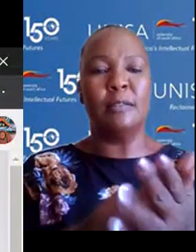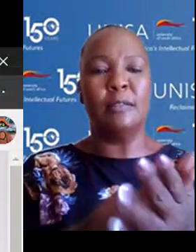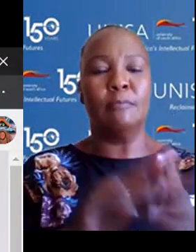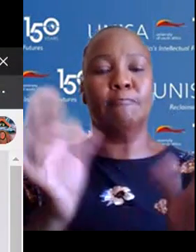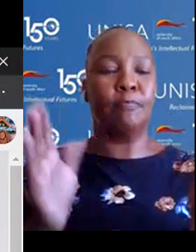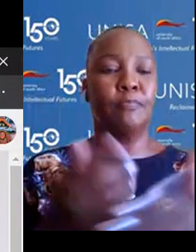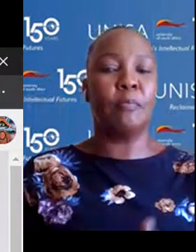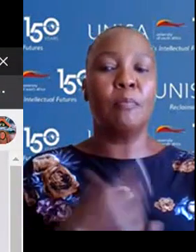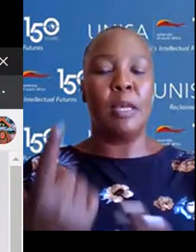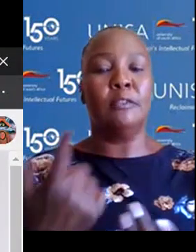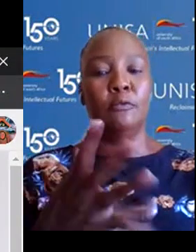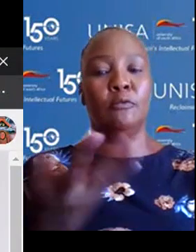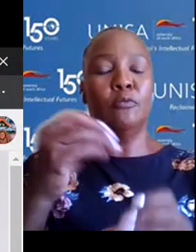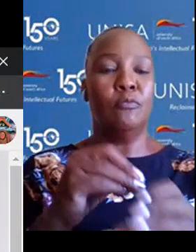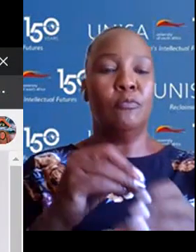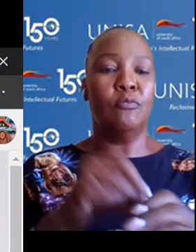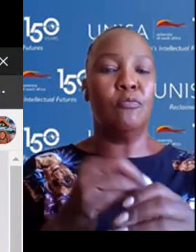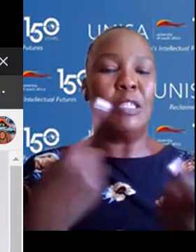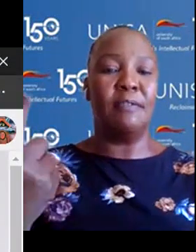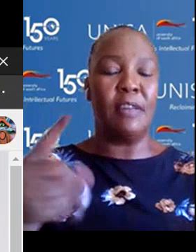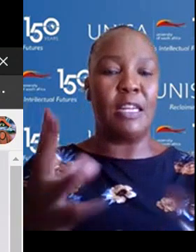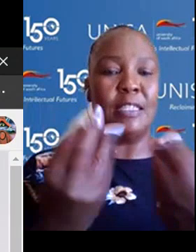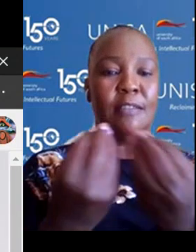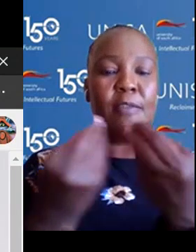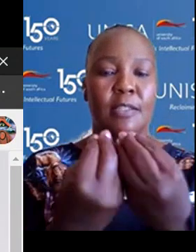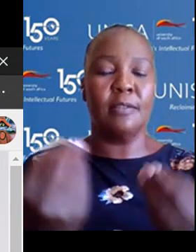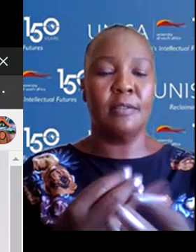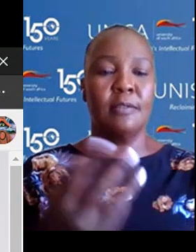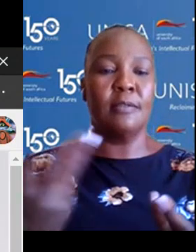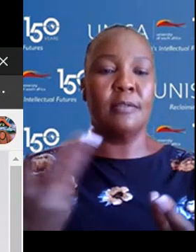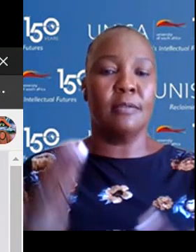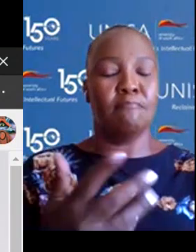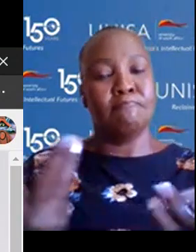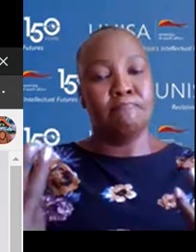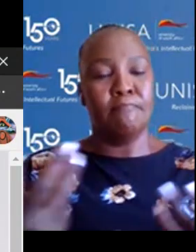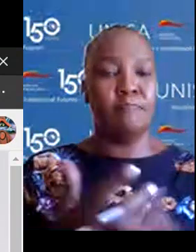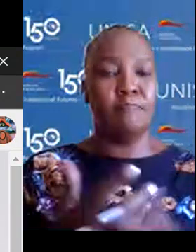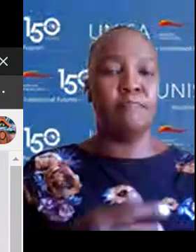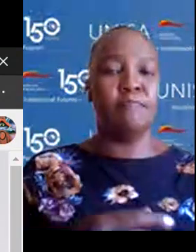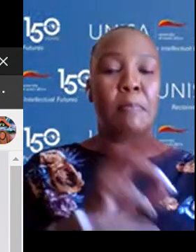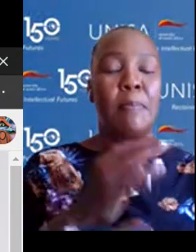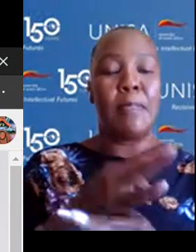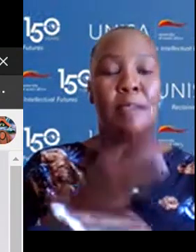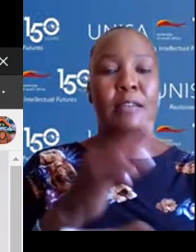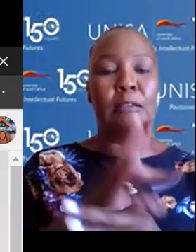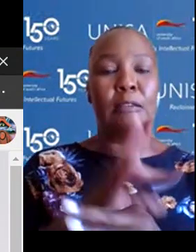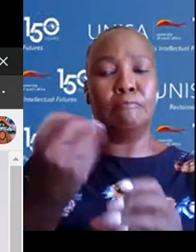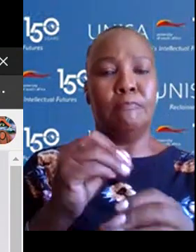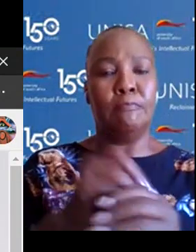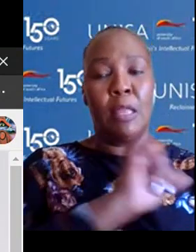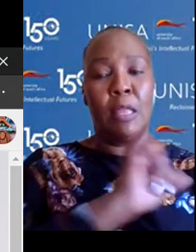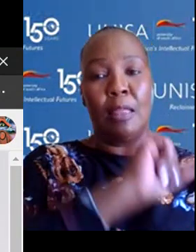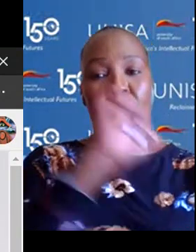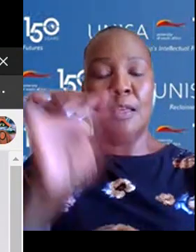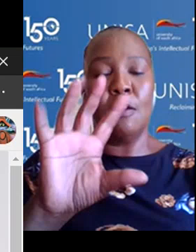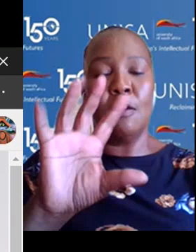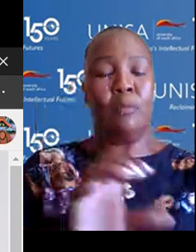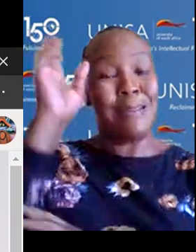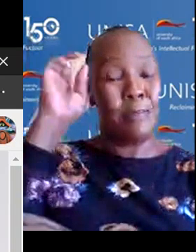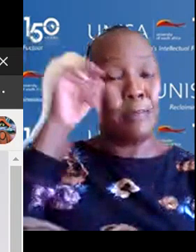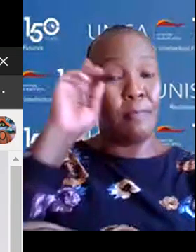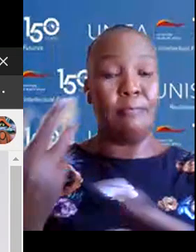can install it on 5 different devices. So mom and dad, yes, you can go install it on their computer, but just